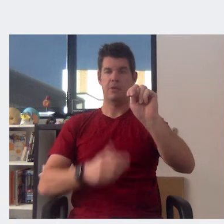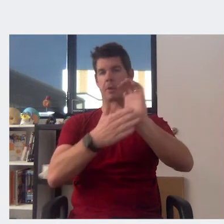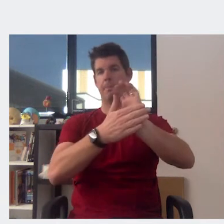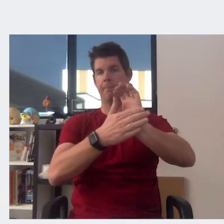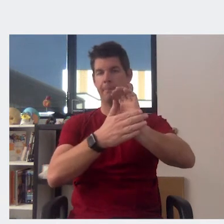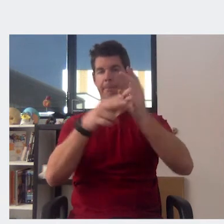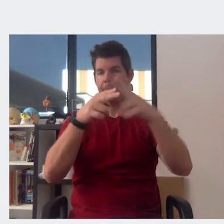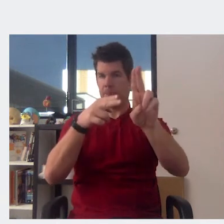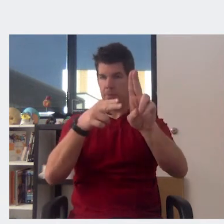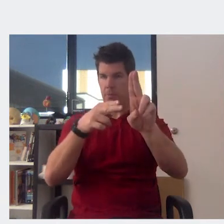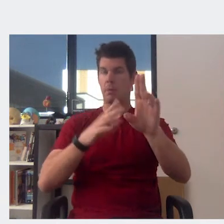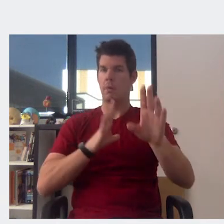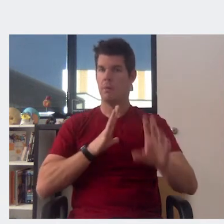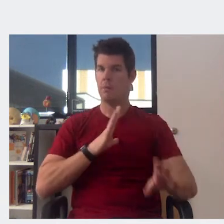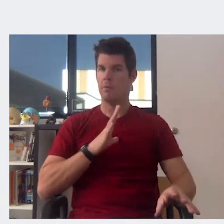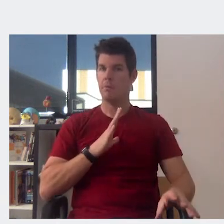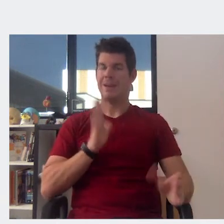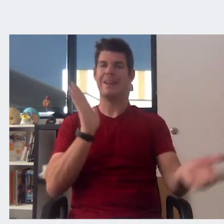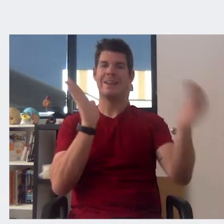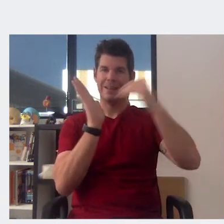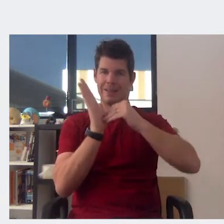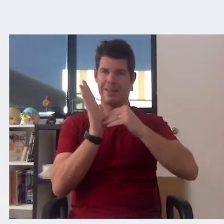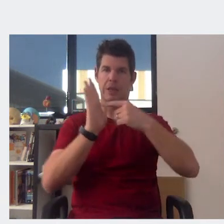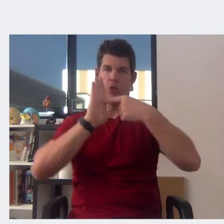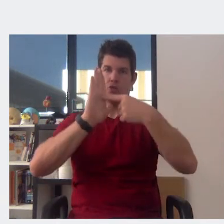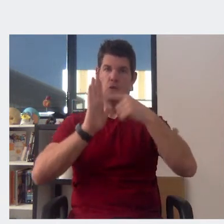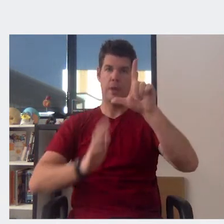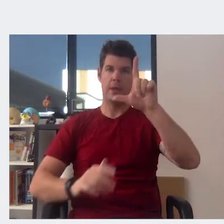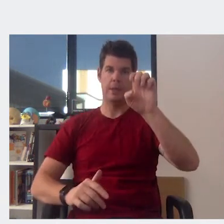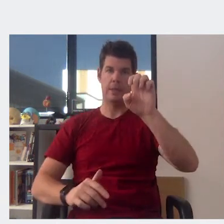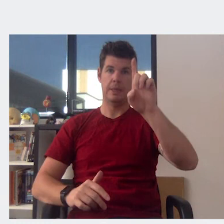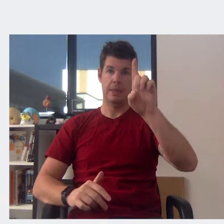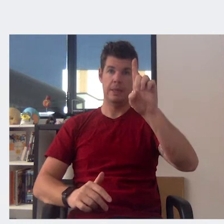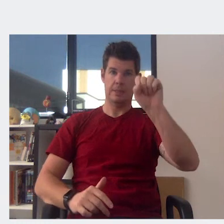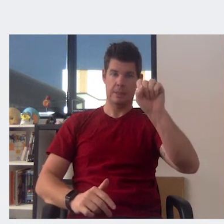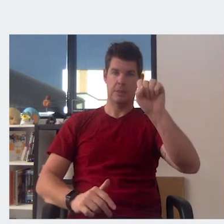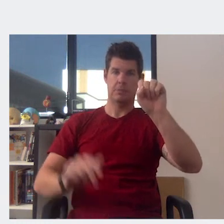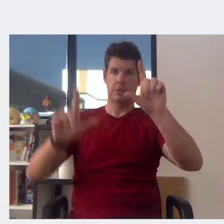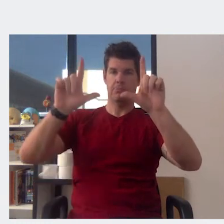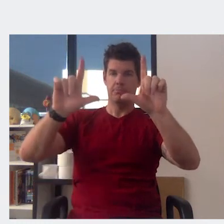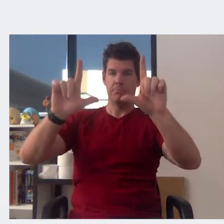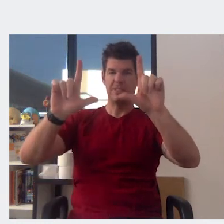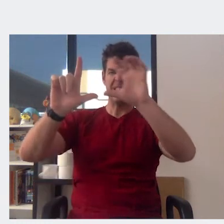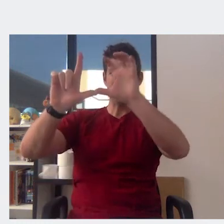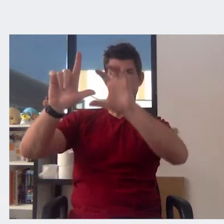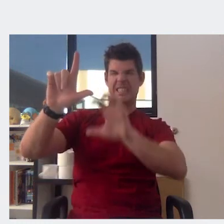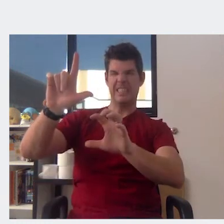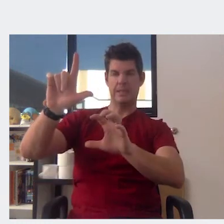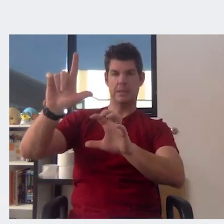and look at show LEDs. And what this does, I'll click it in